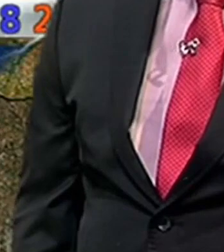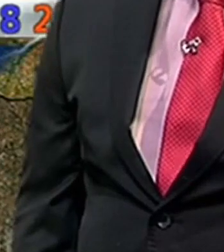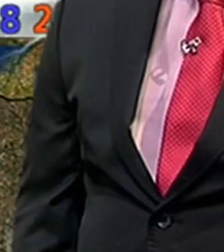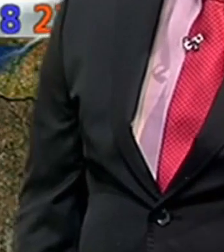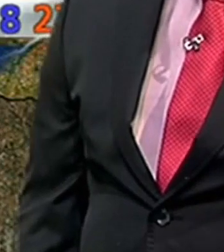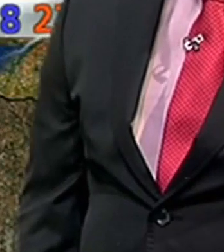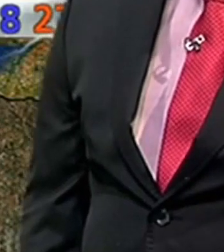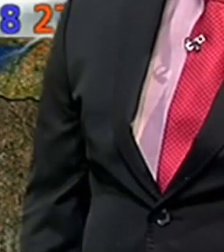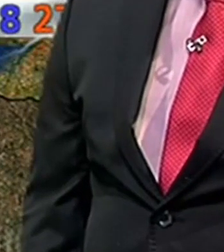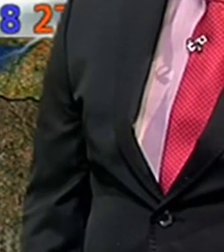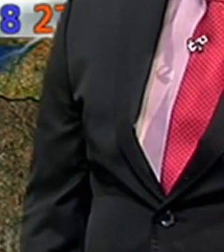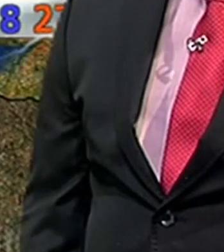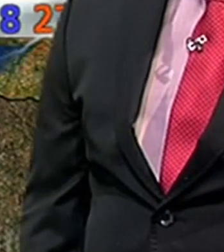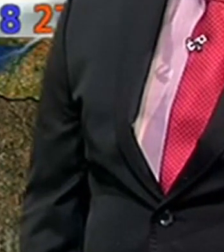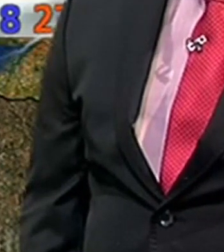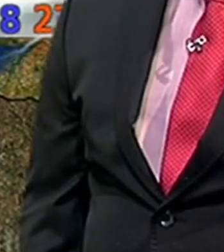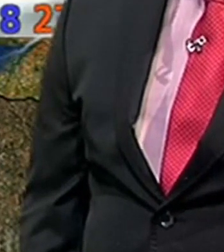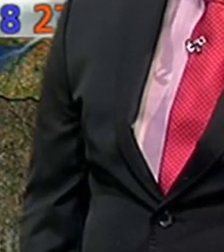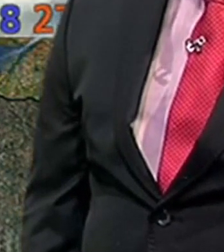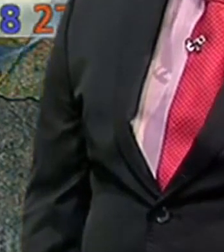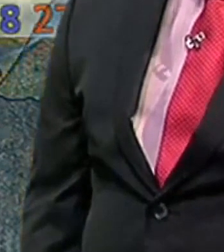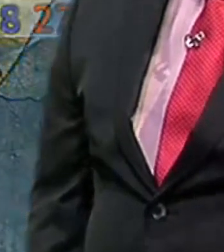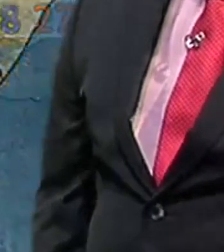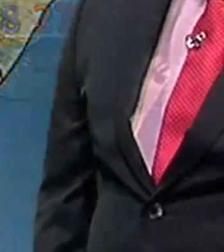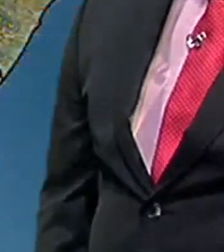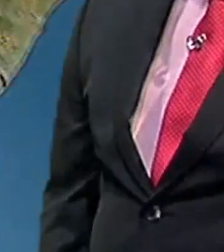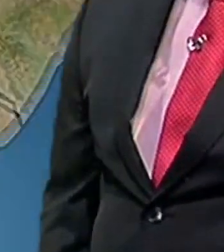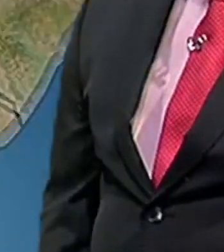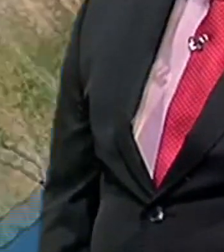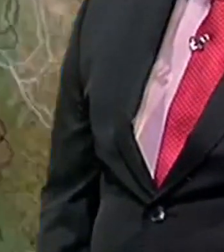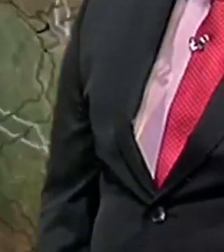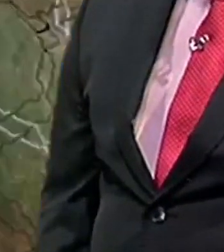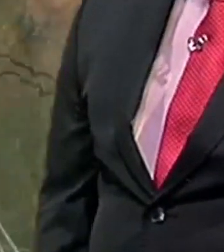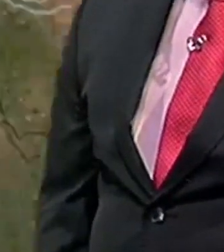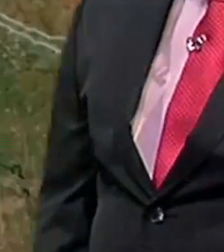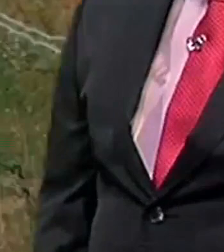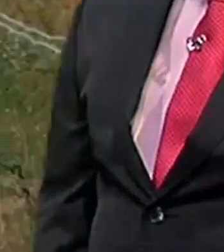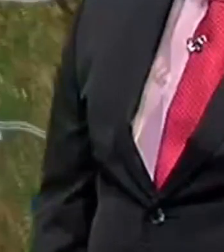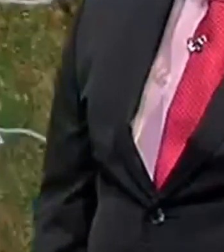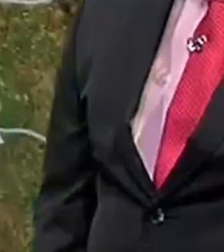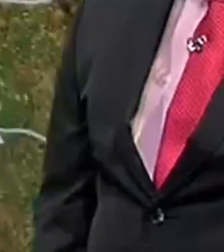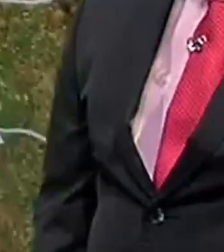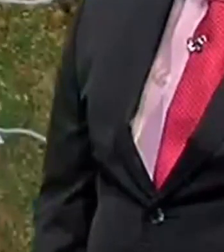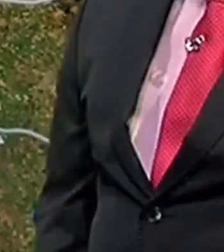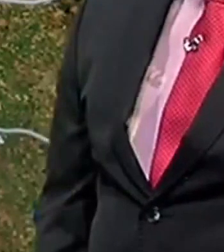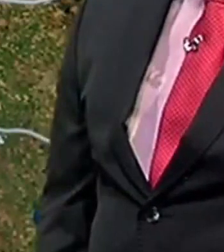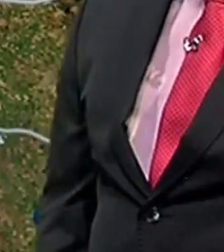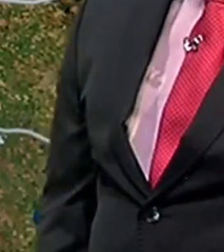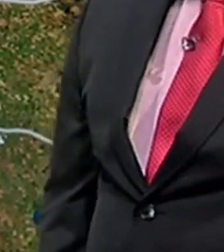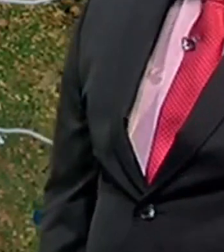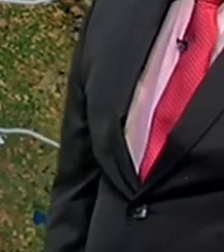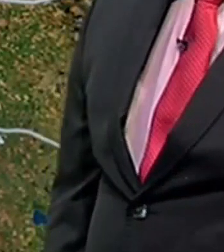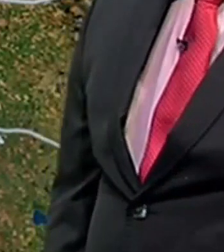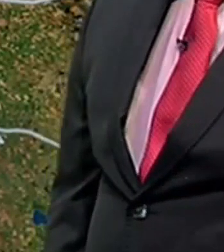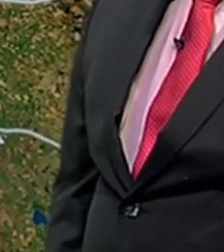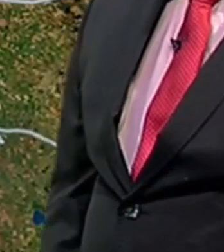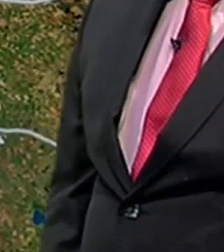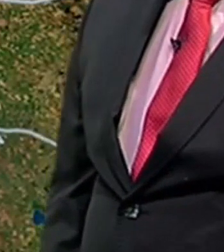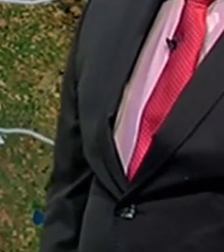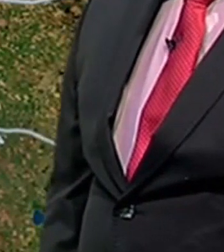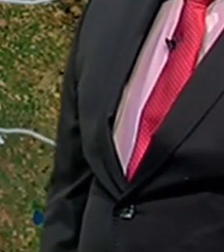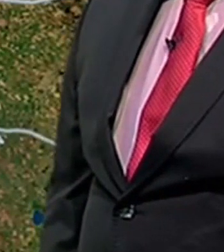shibile so ka sang sa Tosca e tla batla mashwa ba mtrobong ndele mono ha re shibile ka hare ho province na Gauteng ka lebella province ena le yona e tla ka maemo